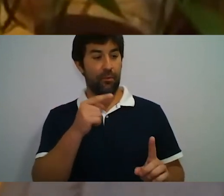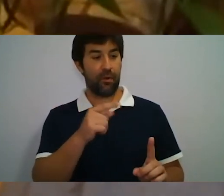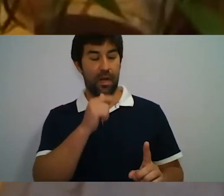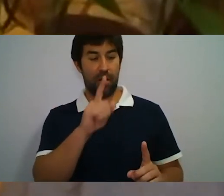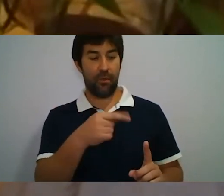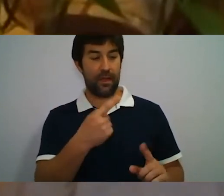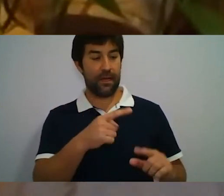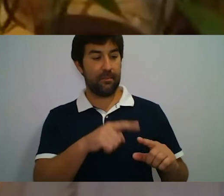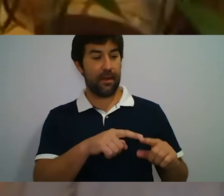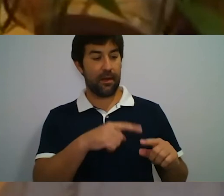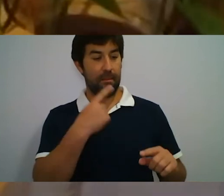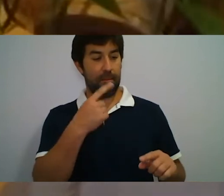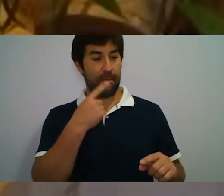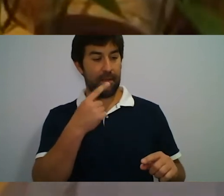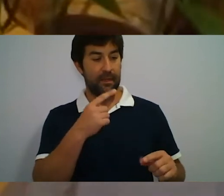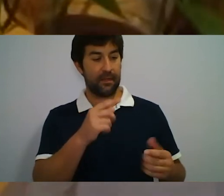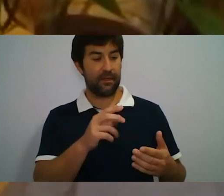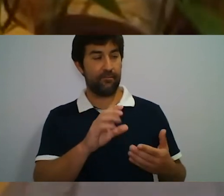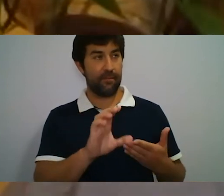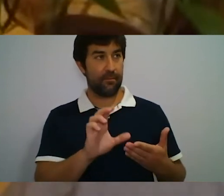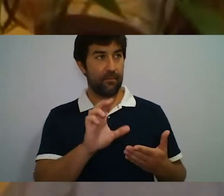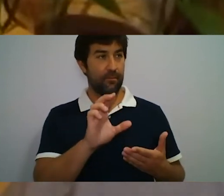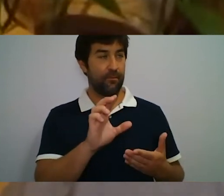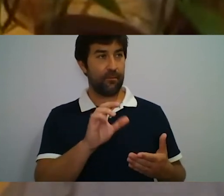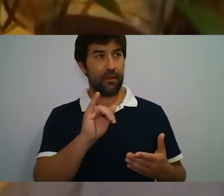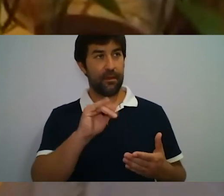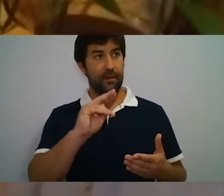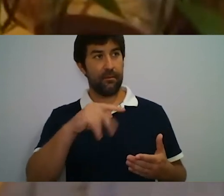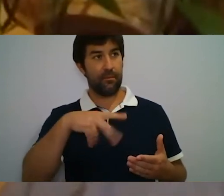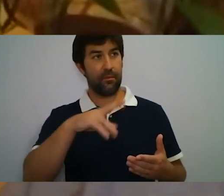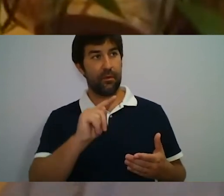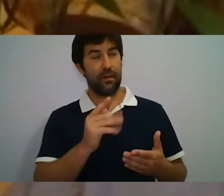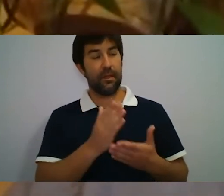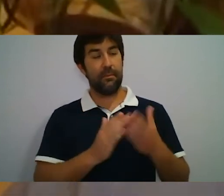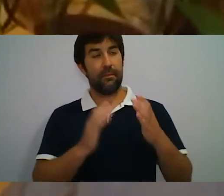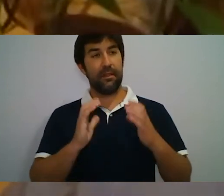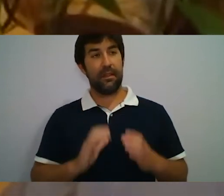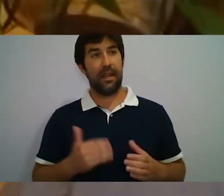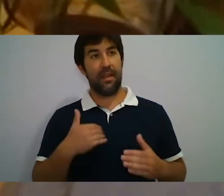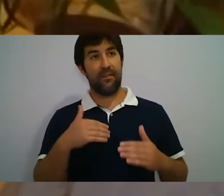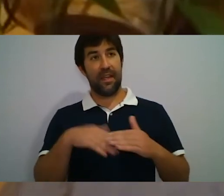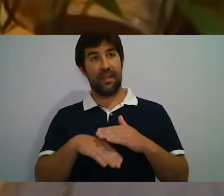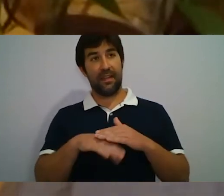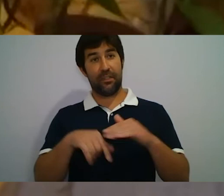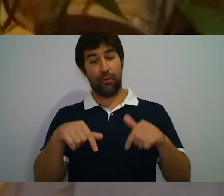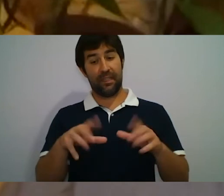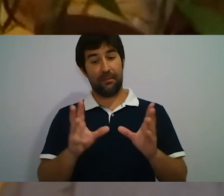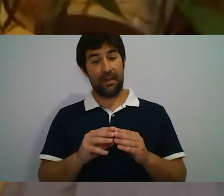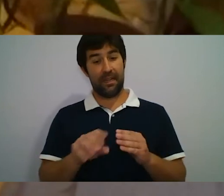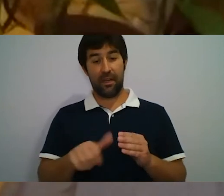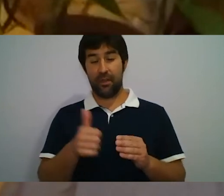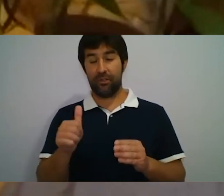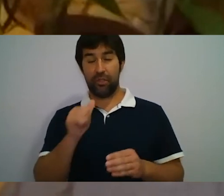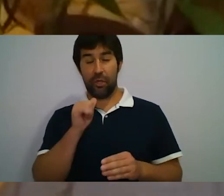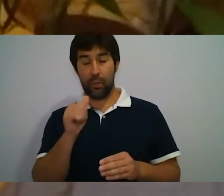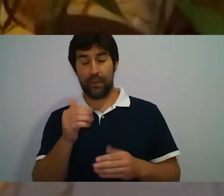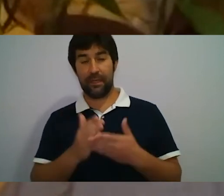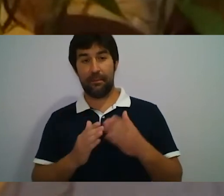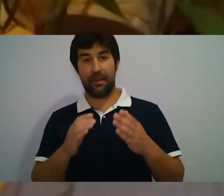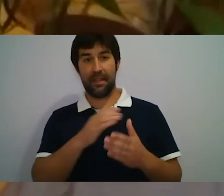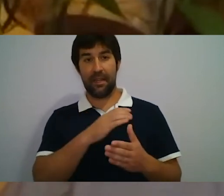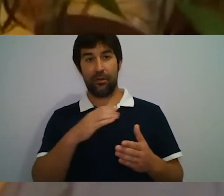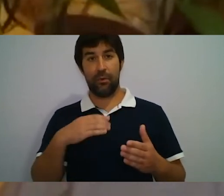our signals come in at that price. So I think he might be lowballing it a little bit. But you do need to add about 10 to